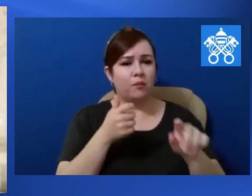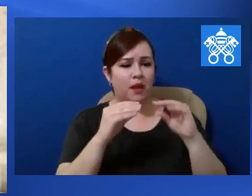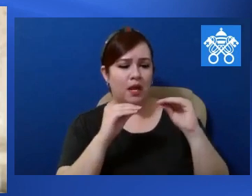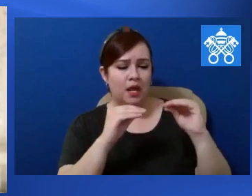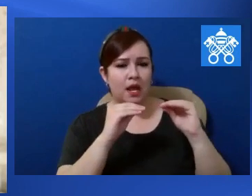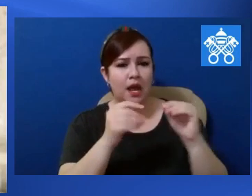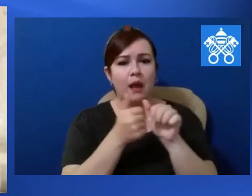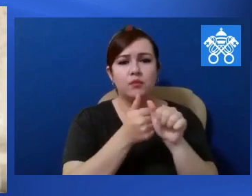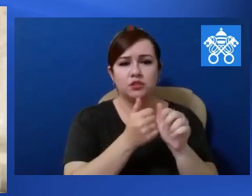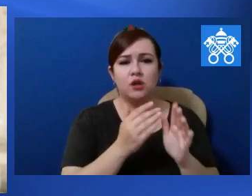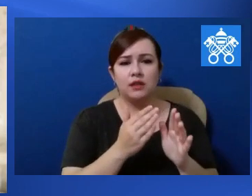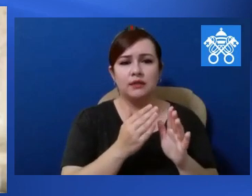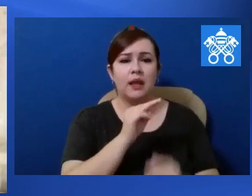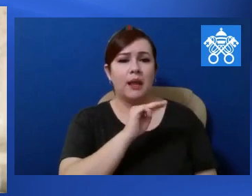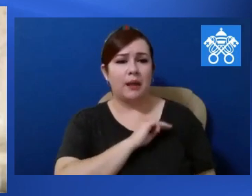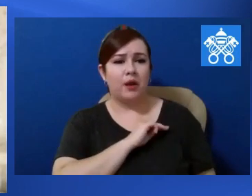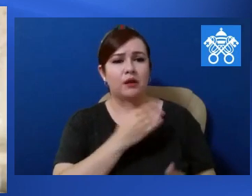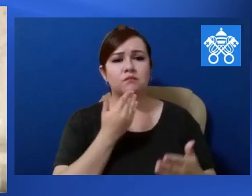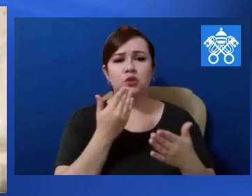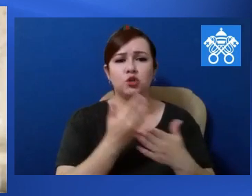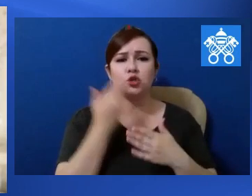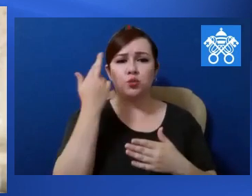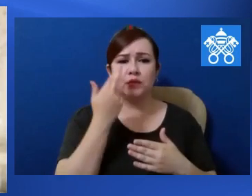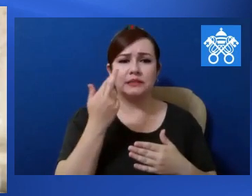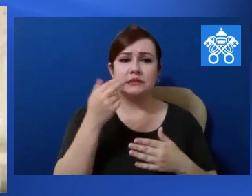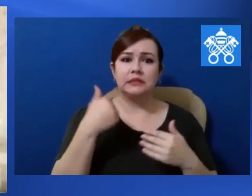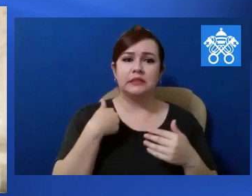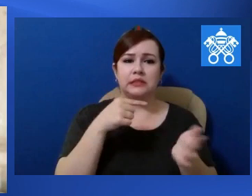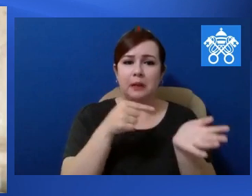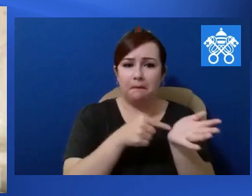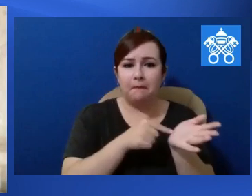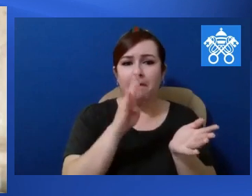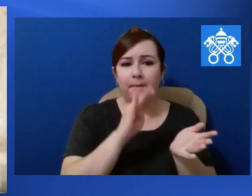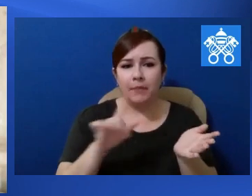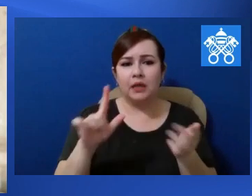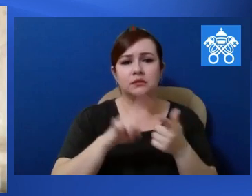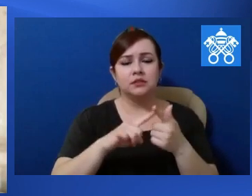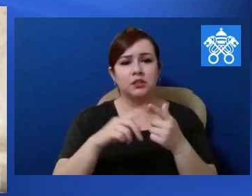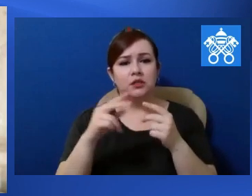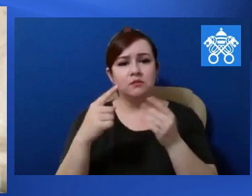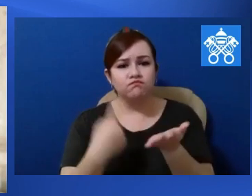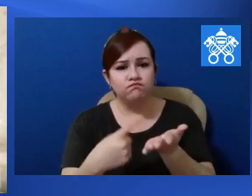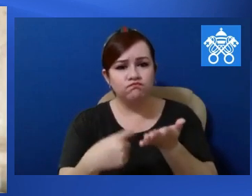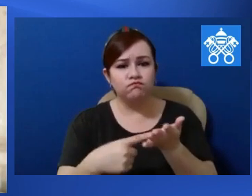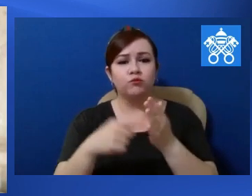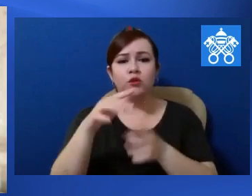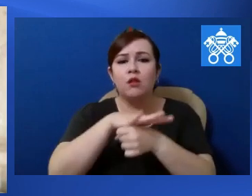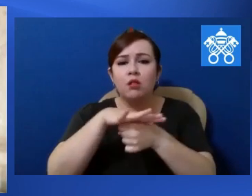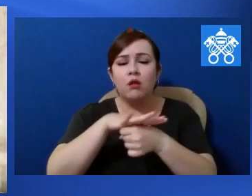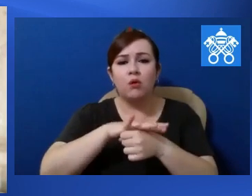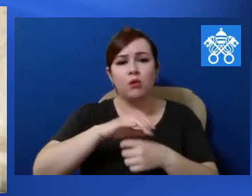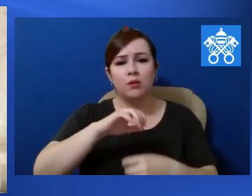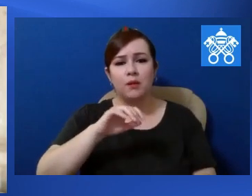bills, negotiate with local bishops and priests, manage the schools, and look after the professional